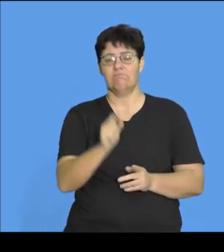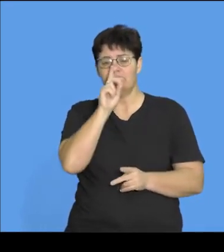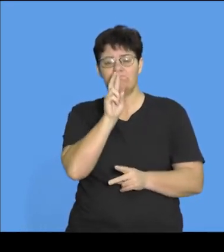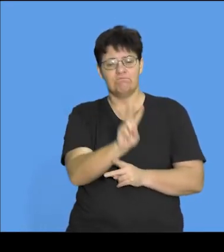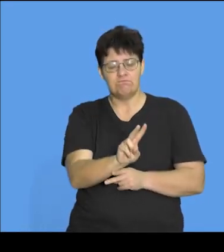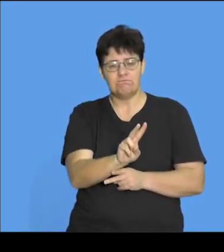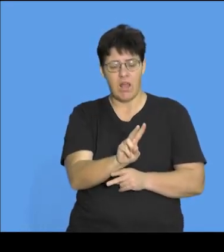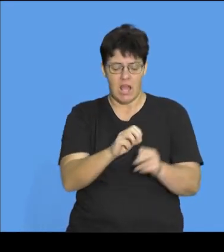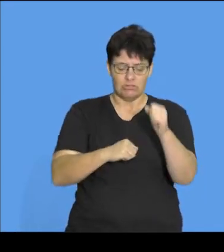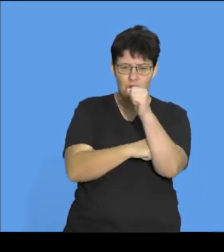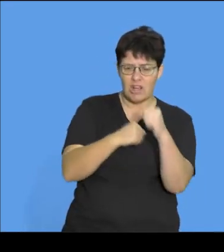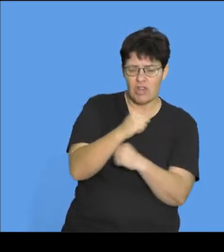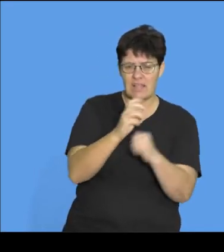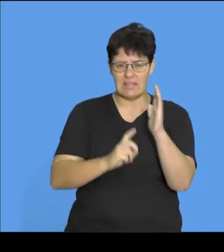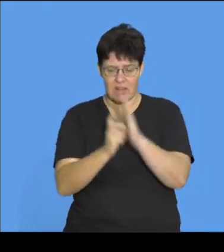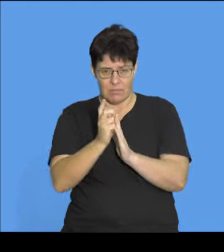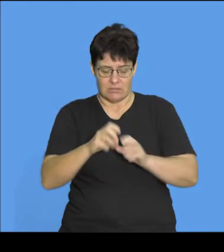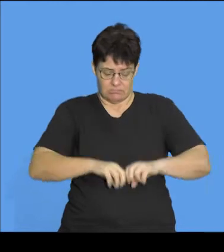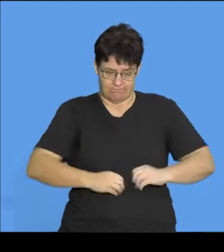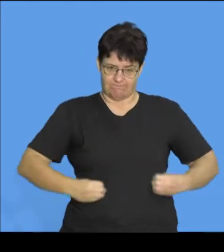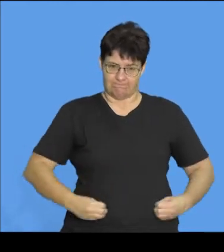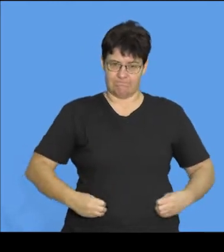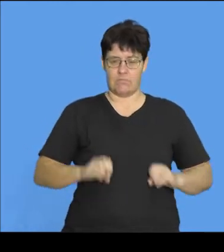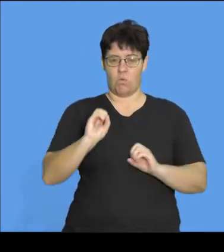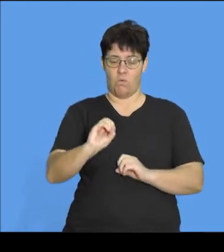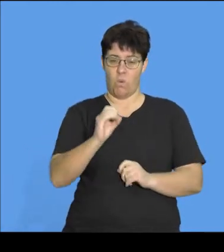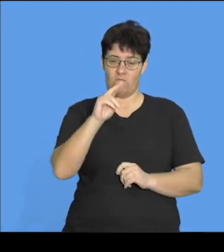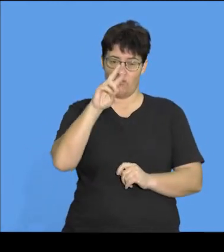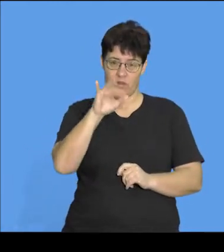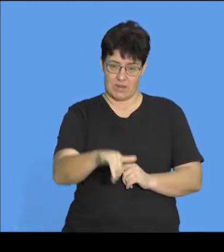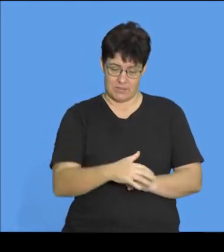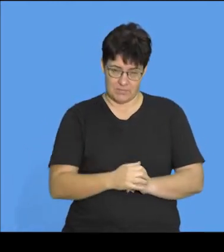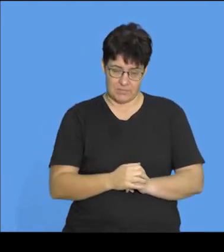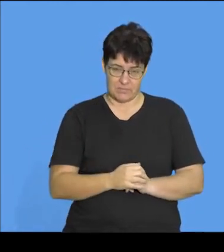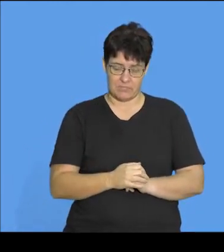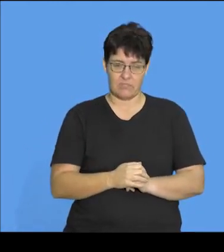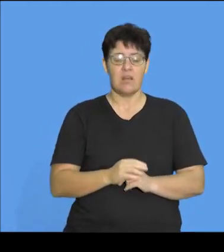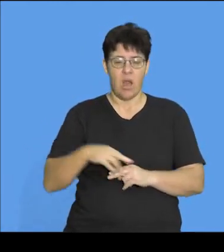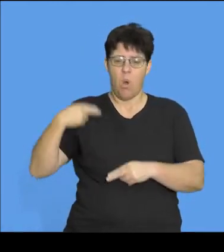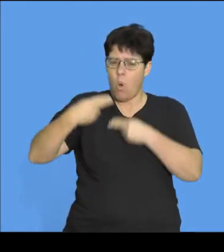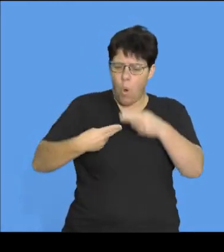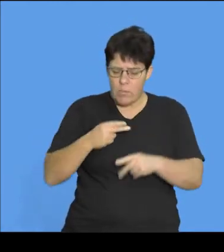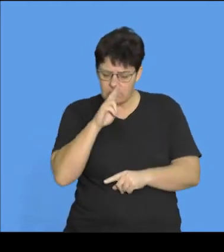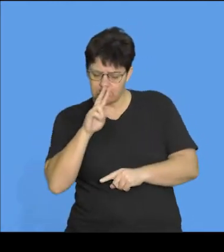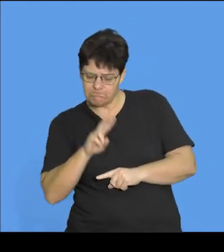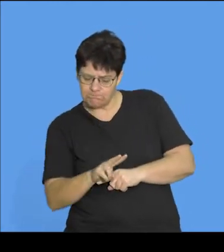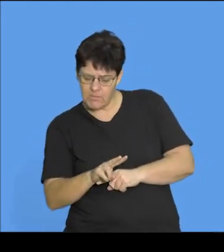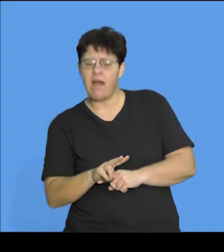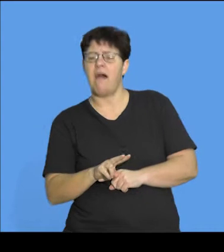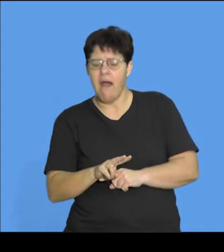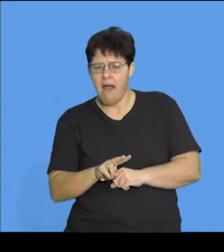development and the structures within the ovary. I'd spend some time looking at some of the hormones and understand